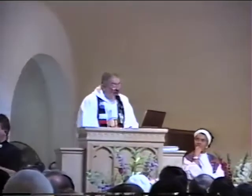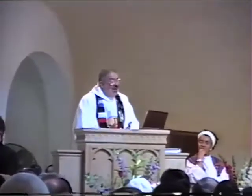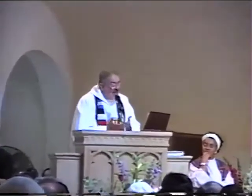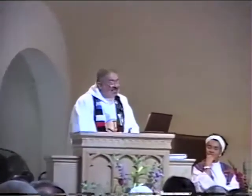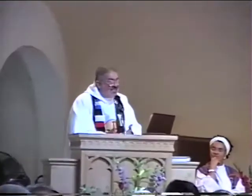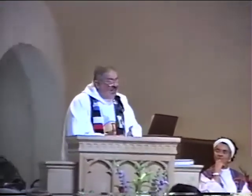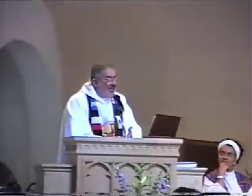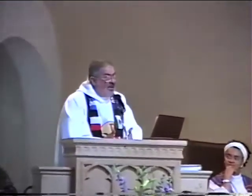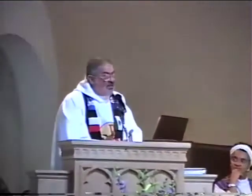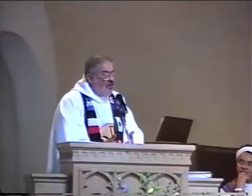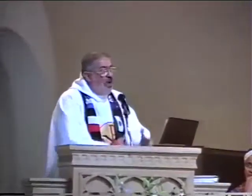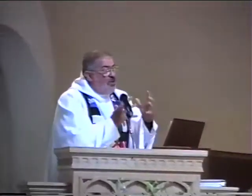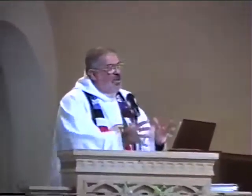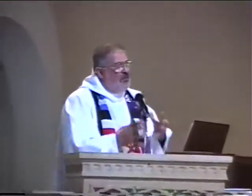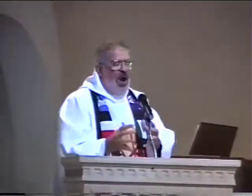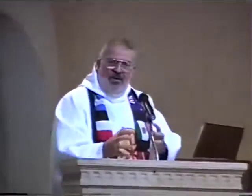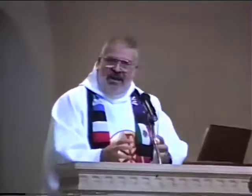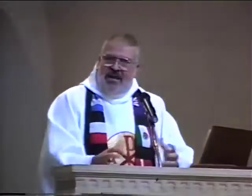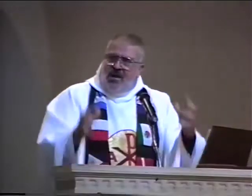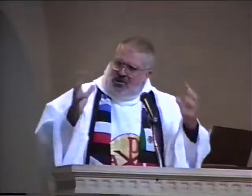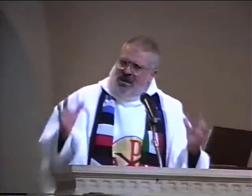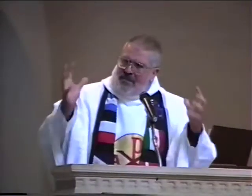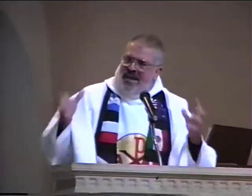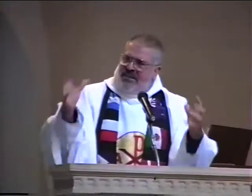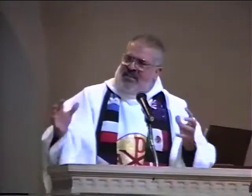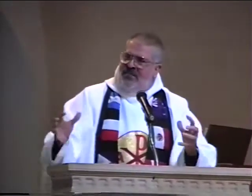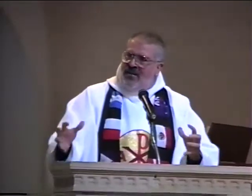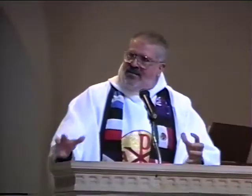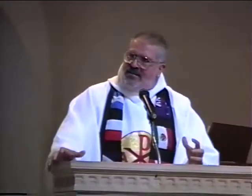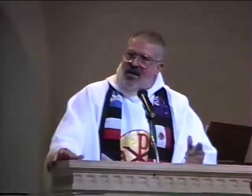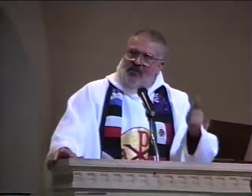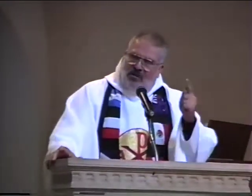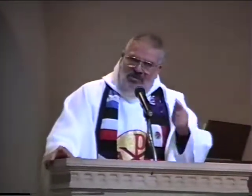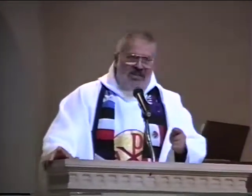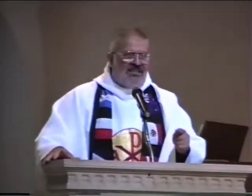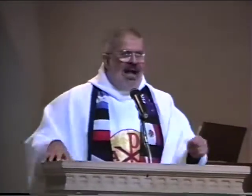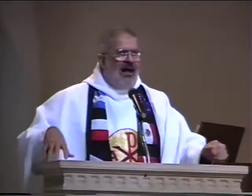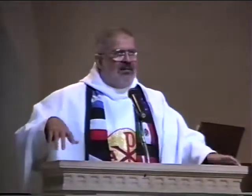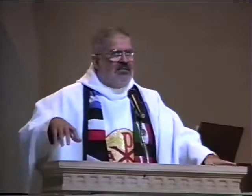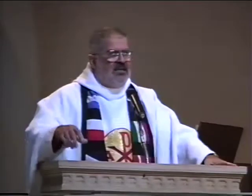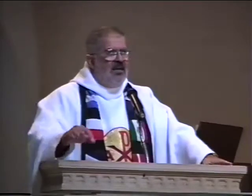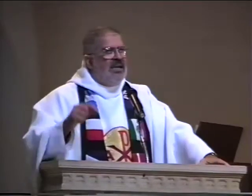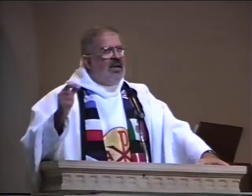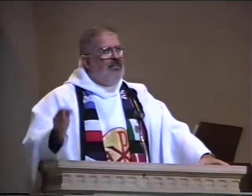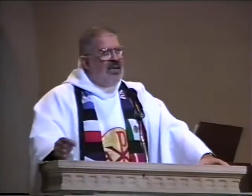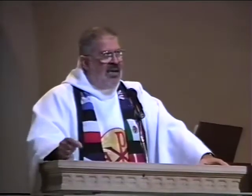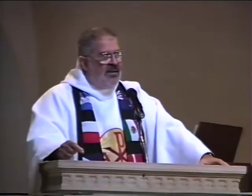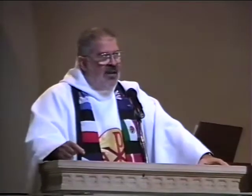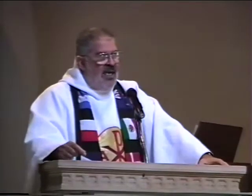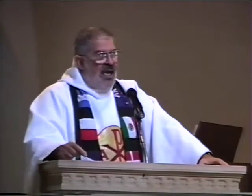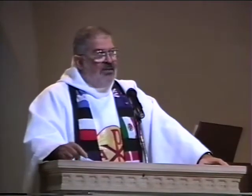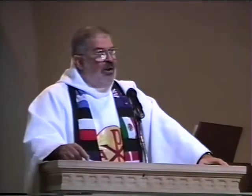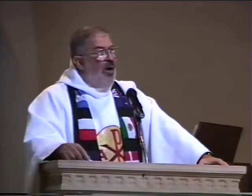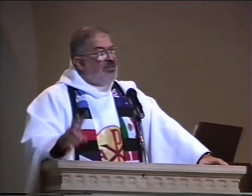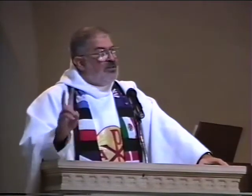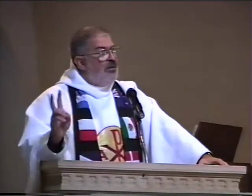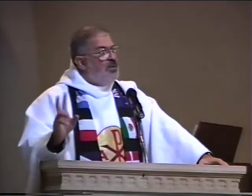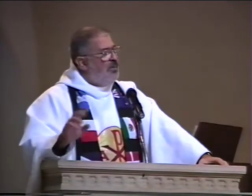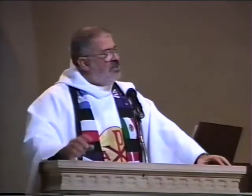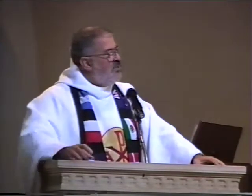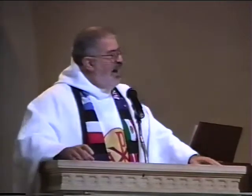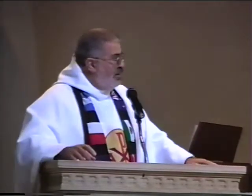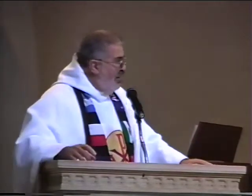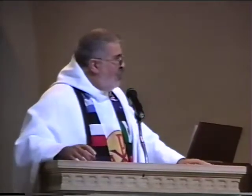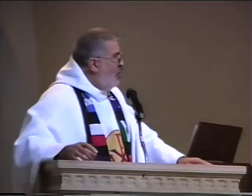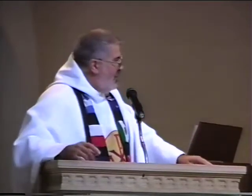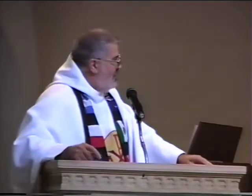Jewish blood that settled there too. She brought it in. She made a difference for Gentiles in coming in. And you know what? There's only